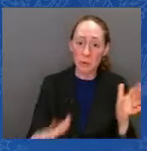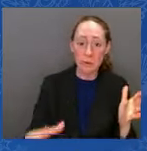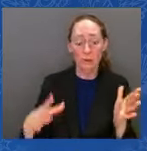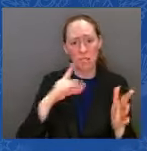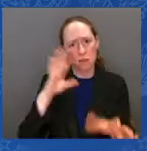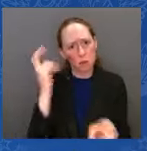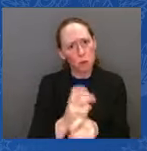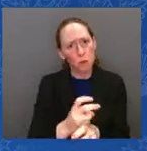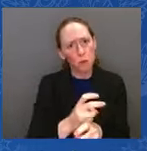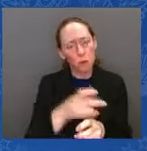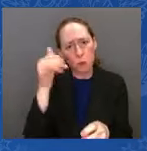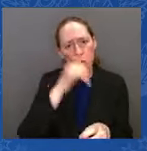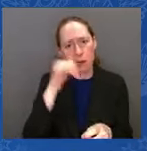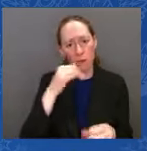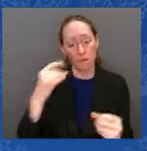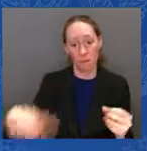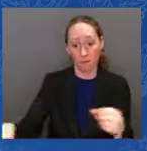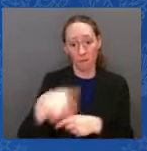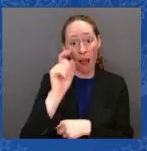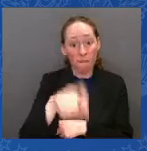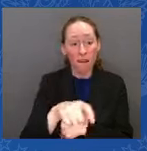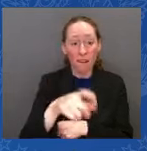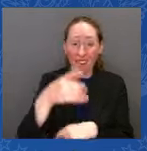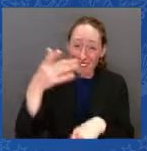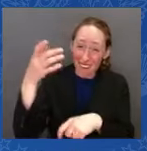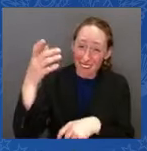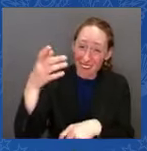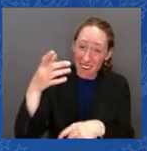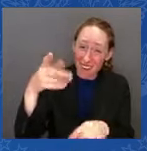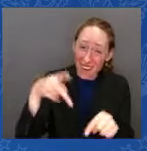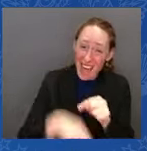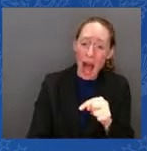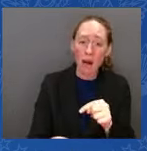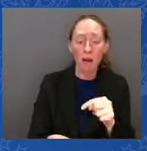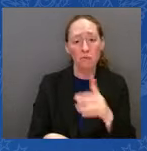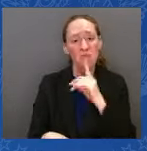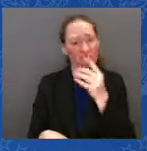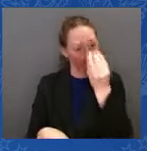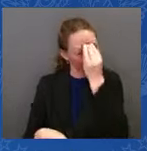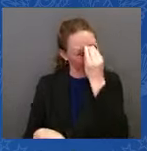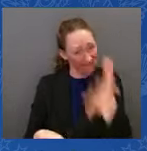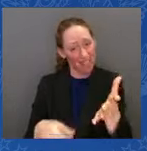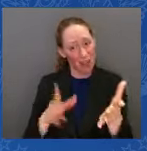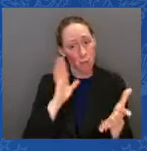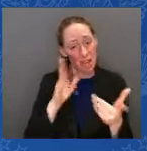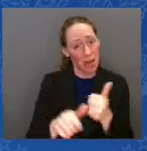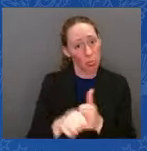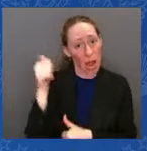Forcing these harmful cuts through the threat of default won't help us train our future leaders.